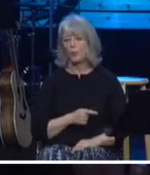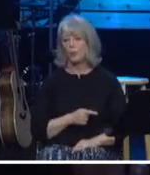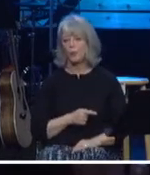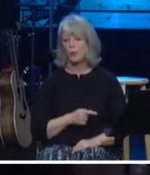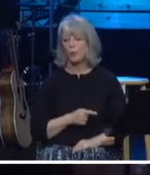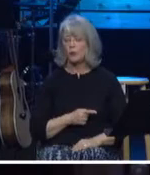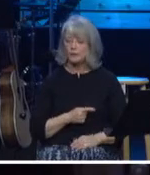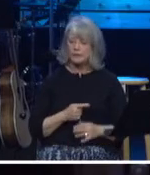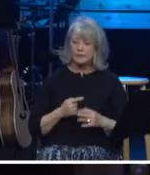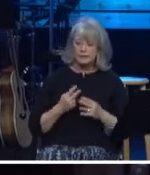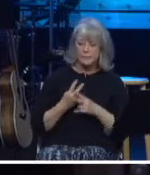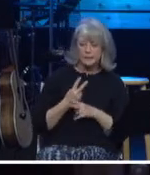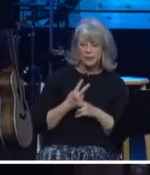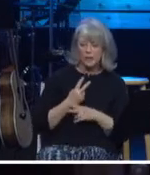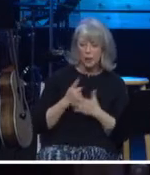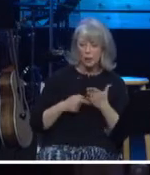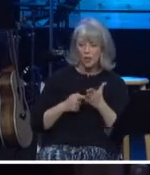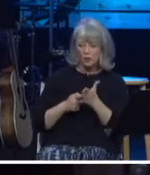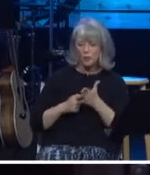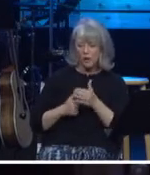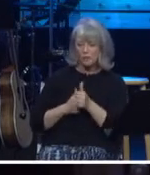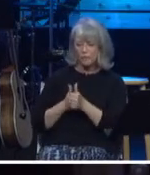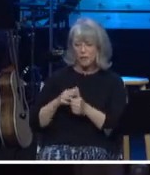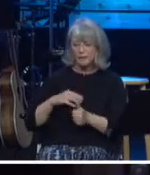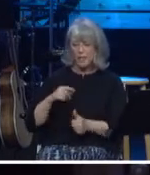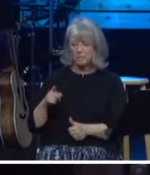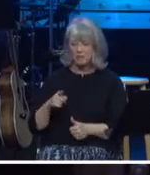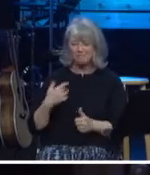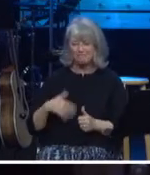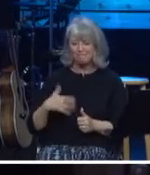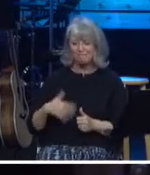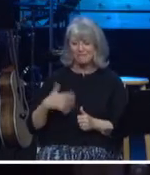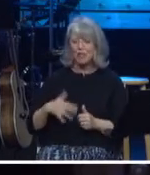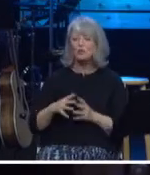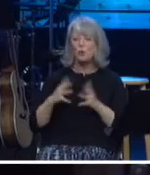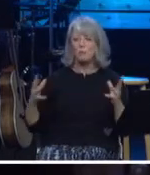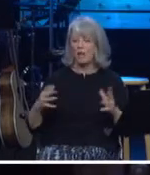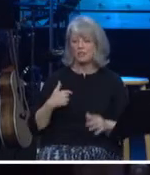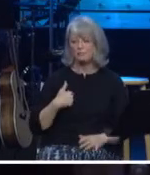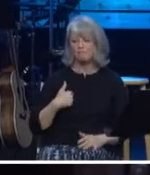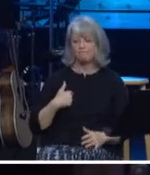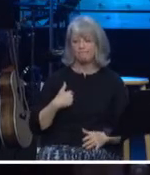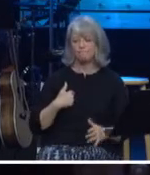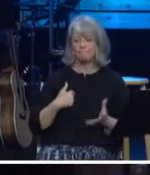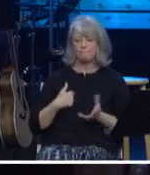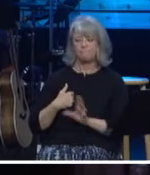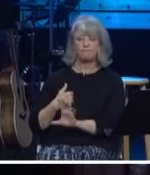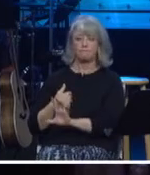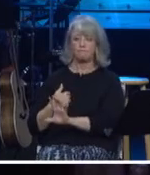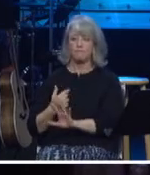counted the cost, but it was too much. Is just too much.